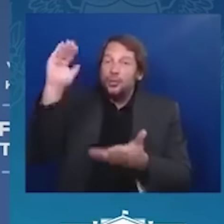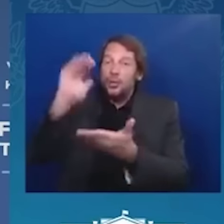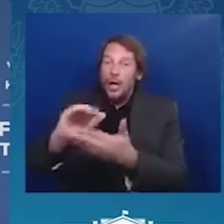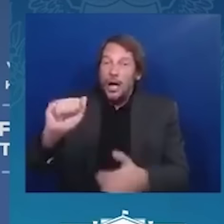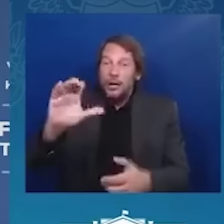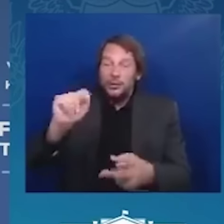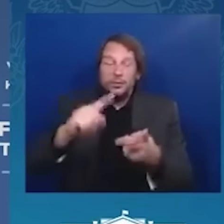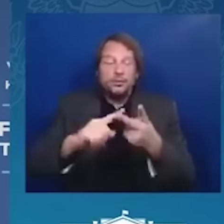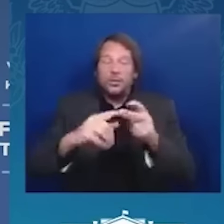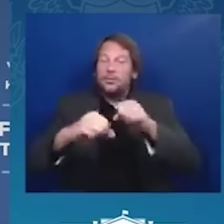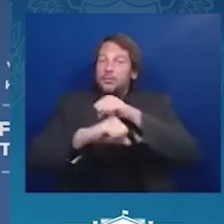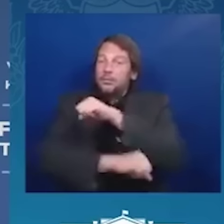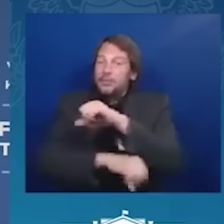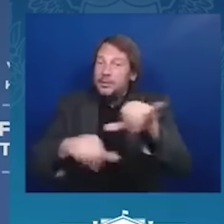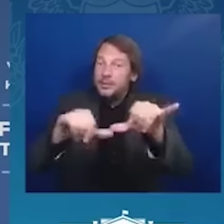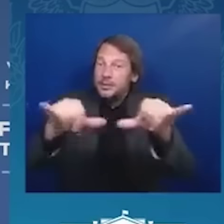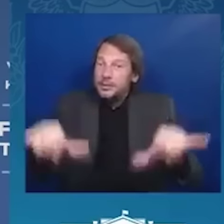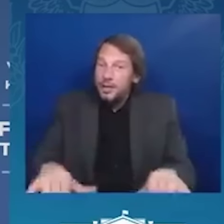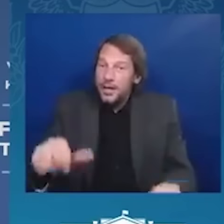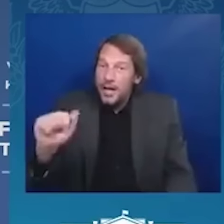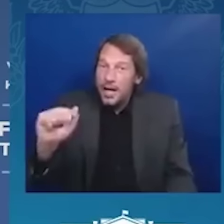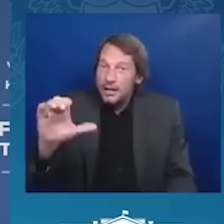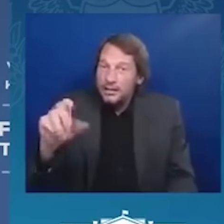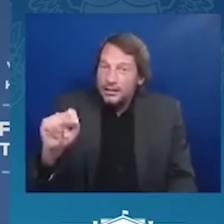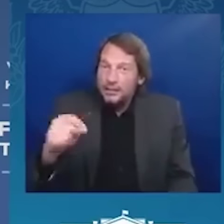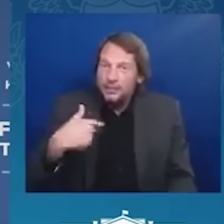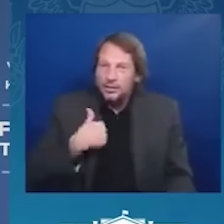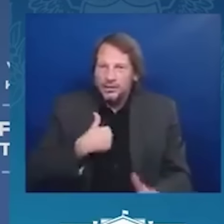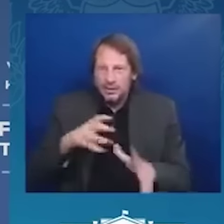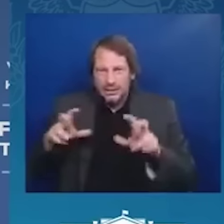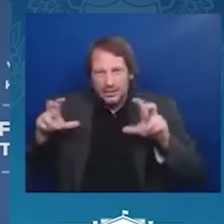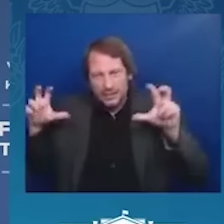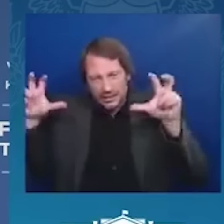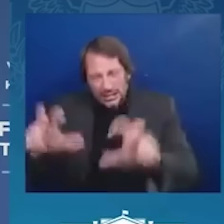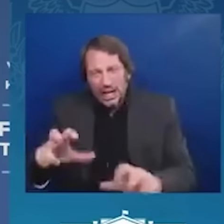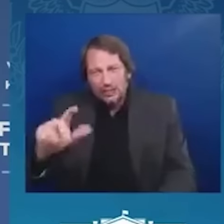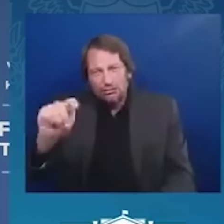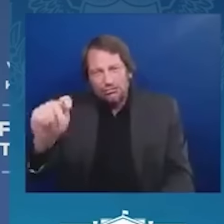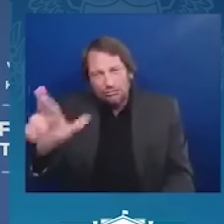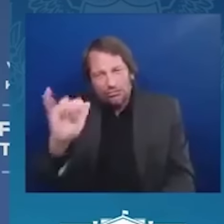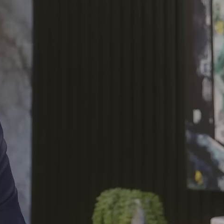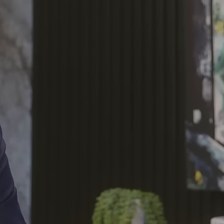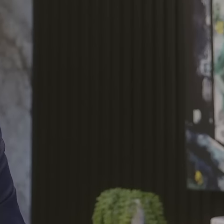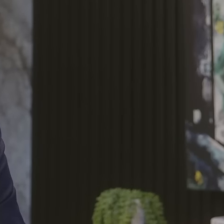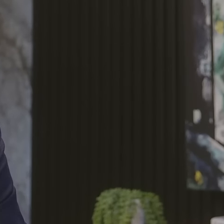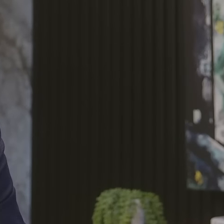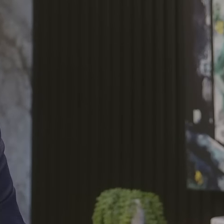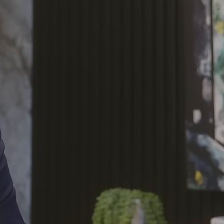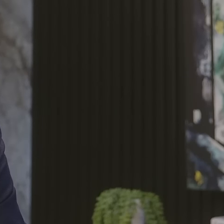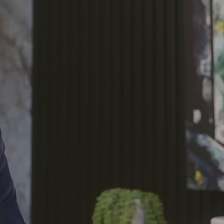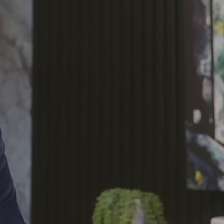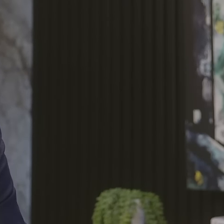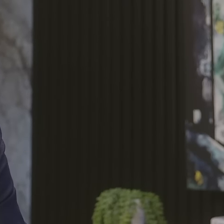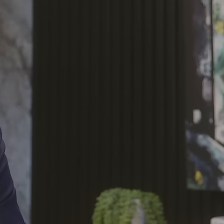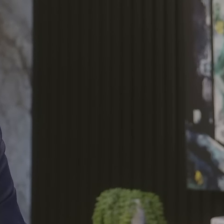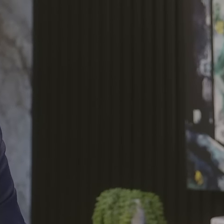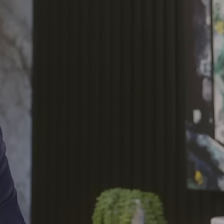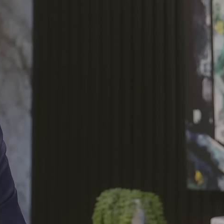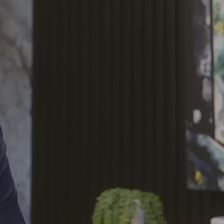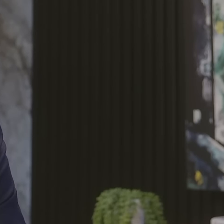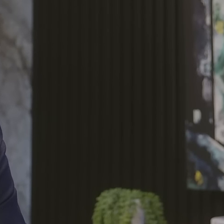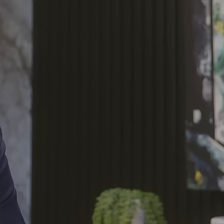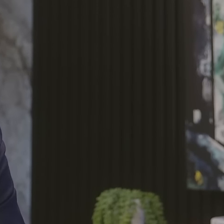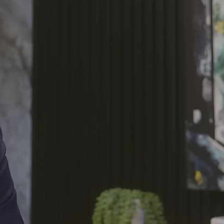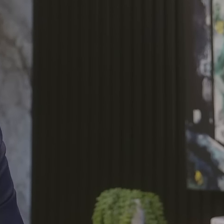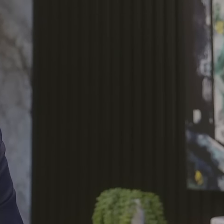to build back up our roads and our bridges, our sidewalks, to invest in a clean energy economy. This woman is a wizard. You know who we're